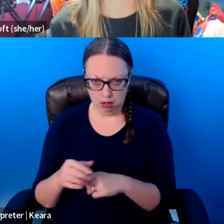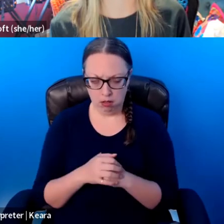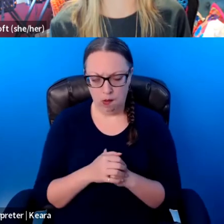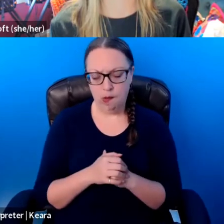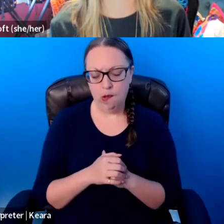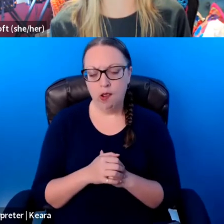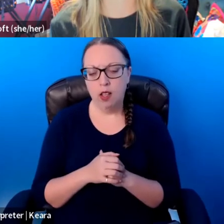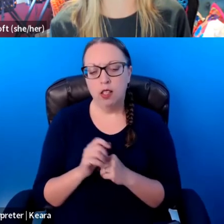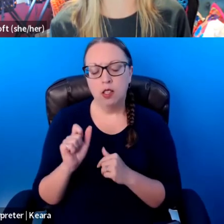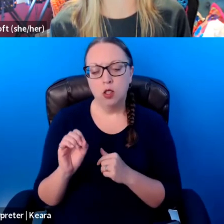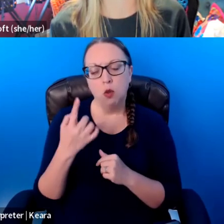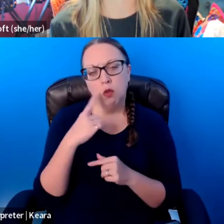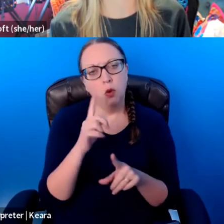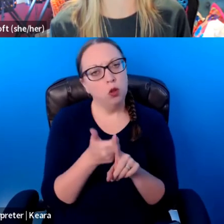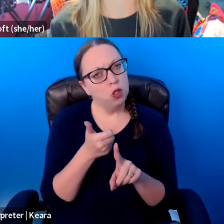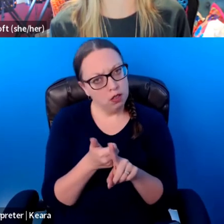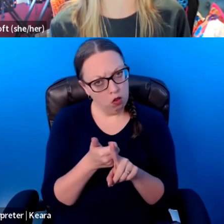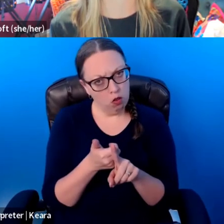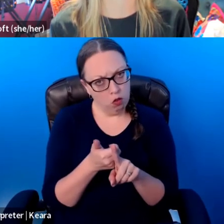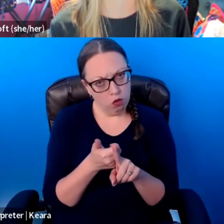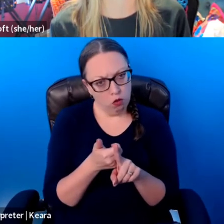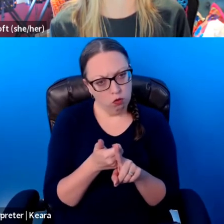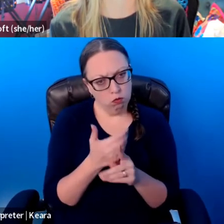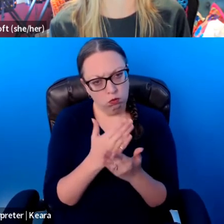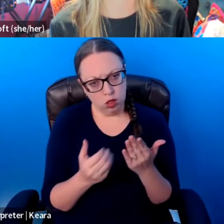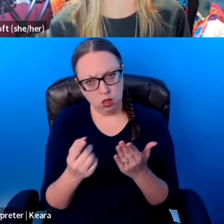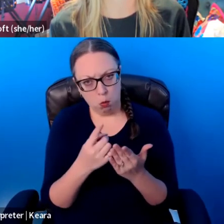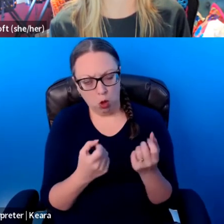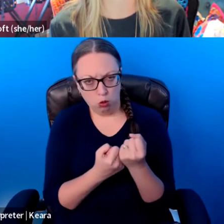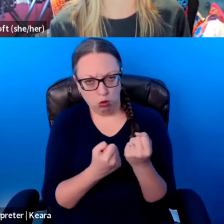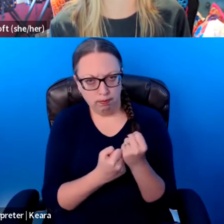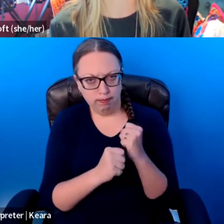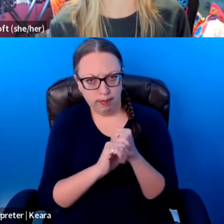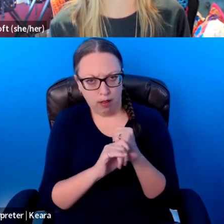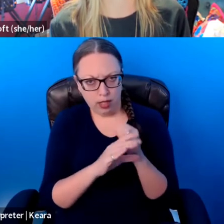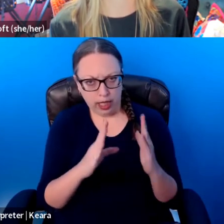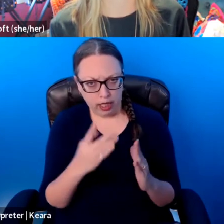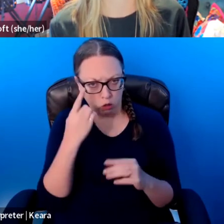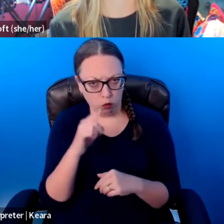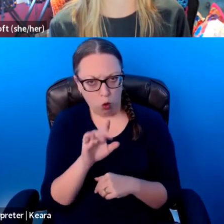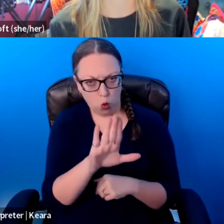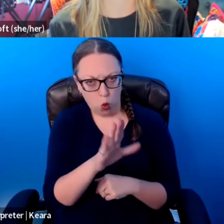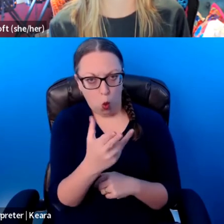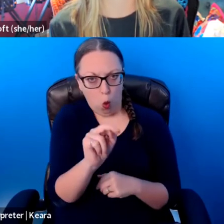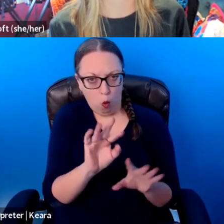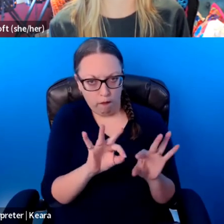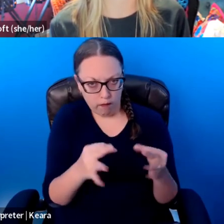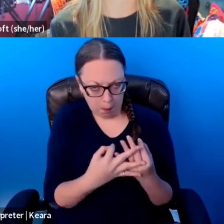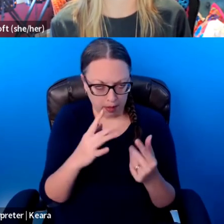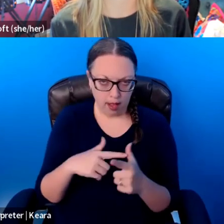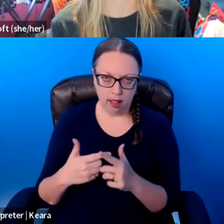know, for yourself, as someone who's advocated for your own family, and then through, you know, the work that you